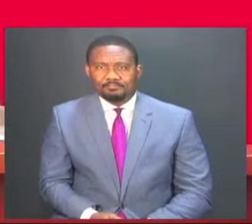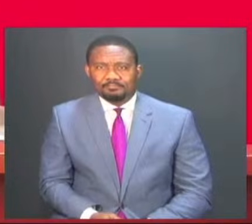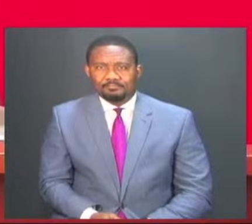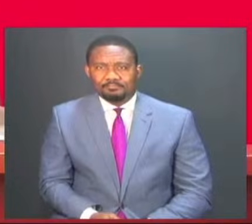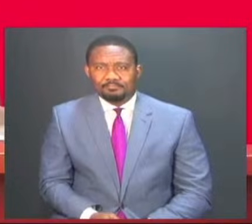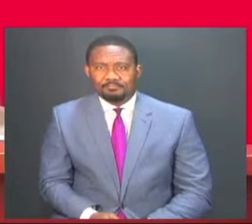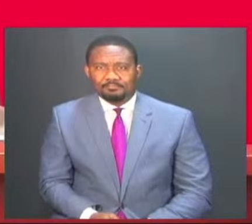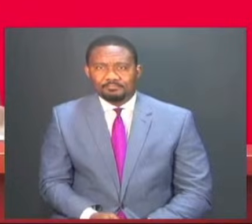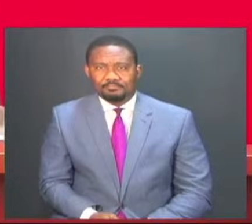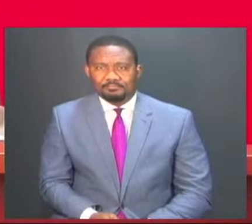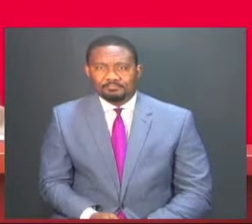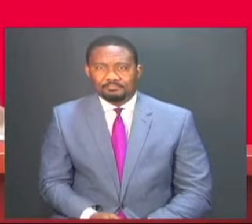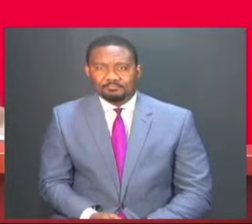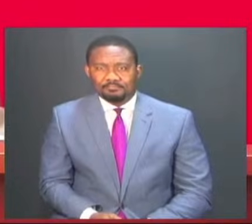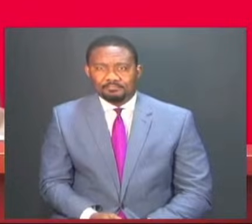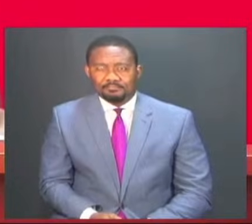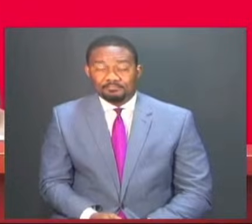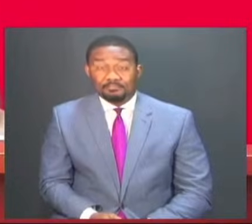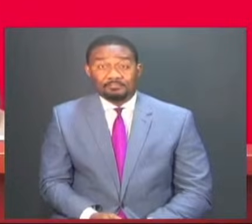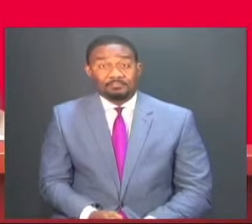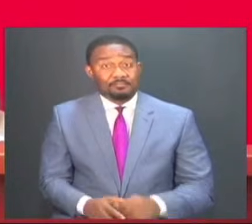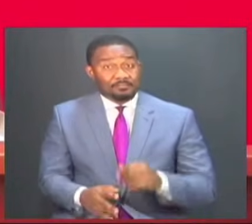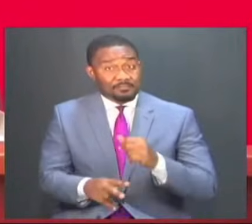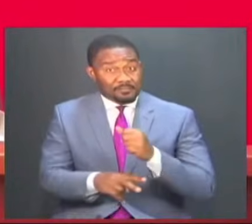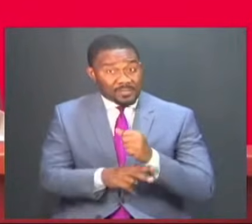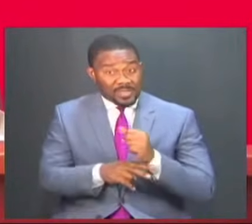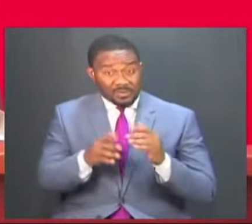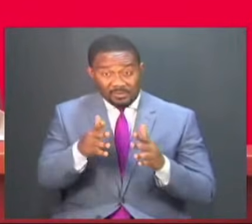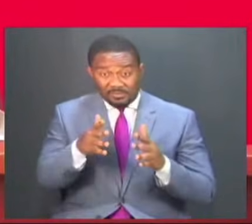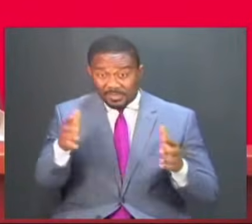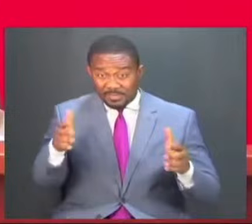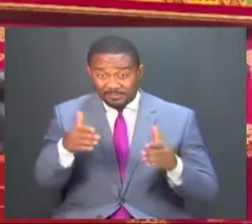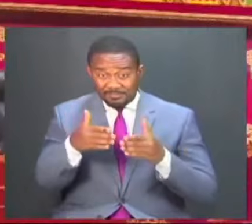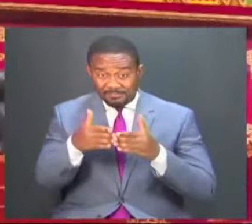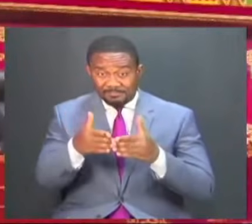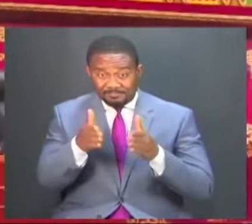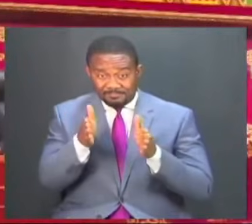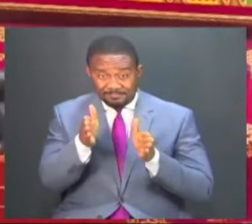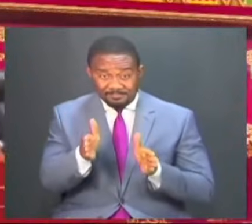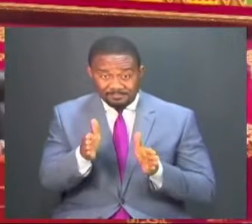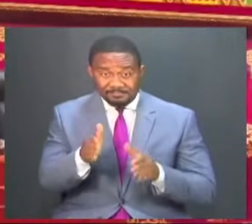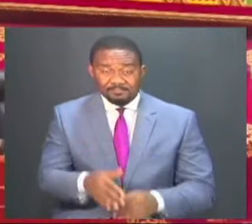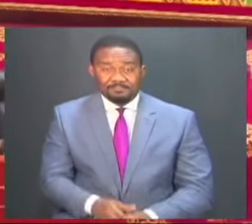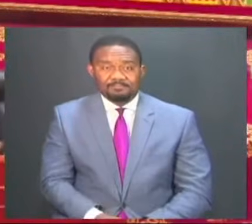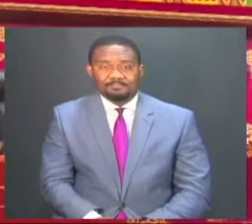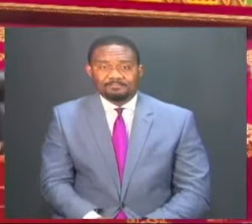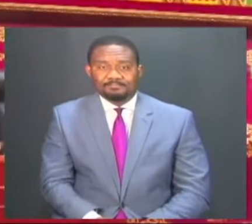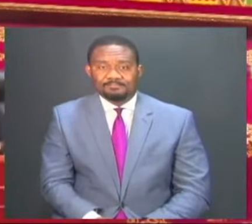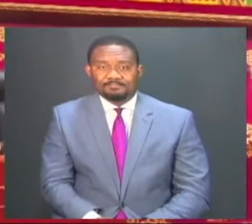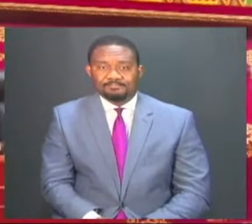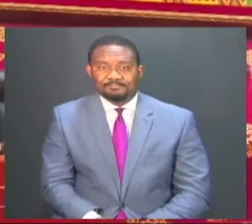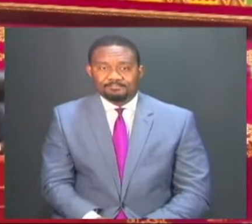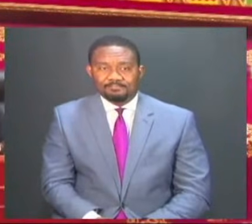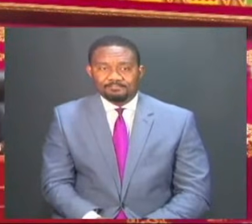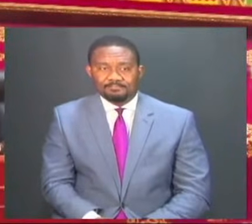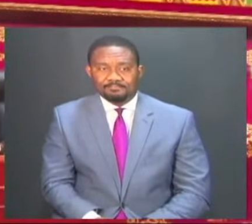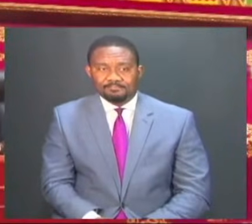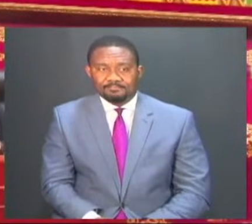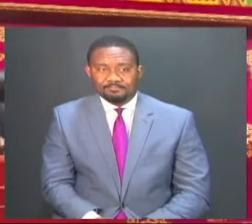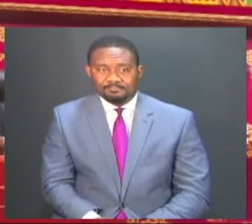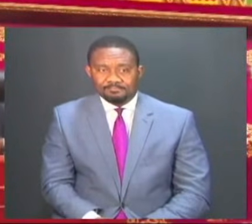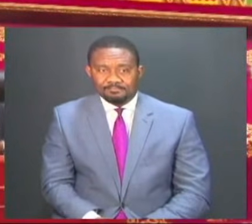Yes, Deputy Majority Leader. Thank you, Mr. Speaker. Mr. Speaker, we want